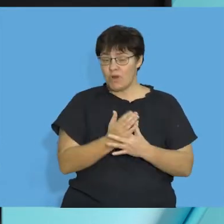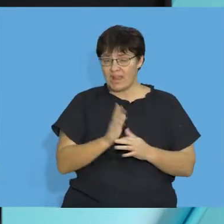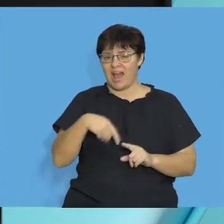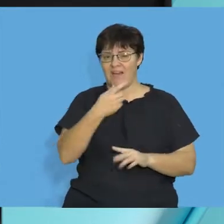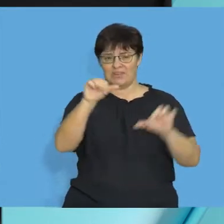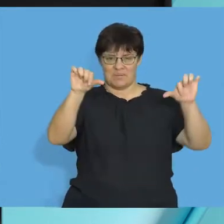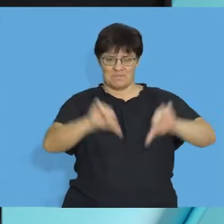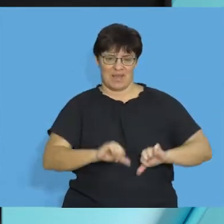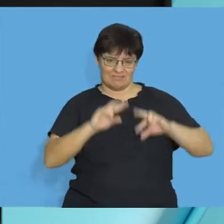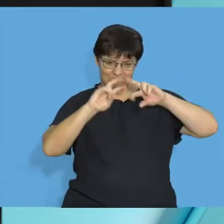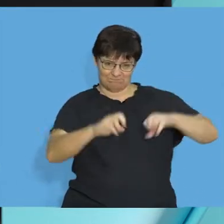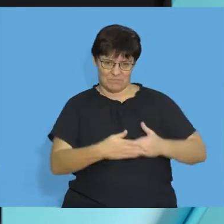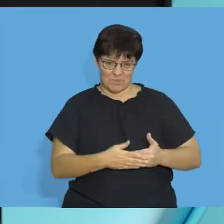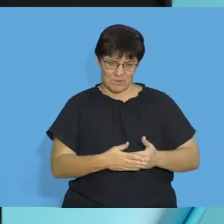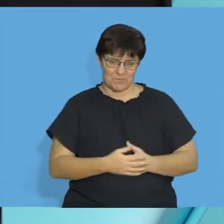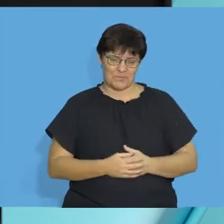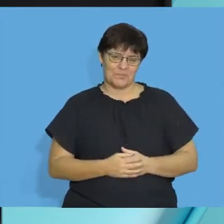in a little bit more detail.